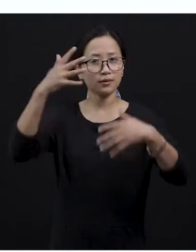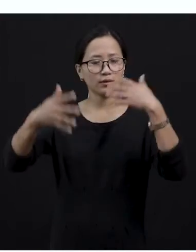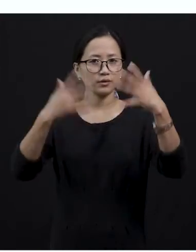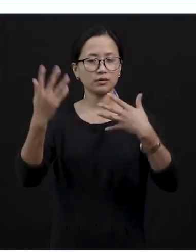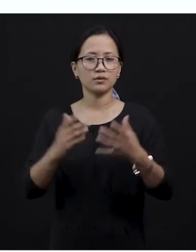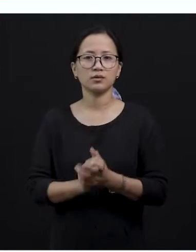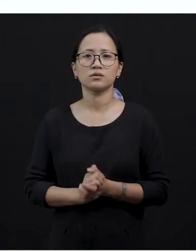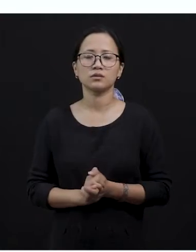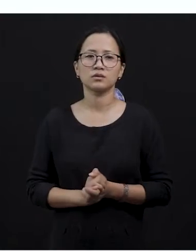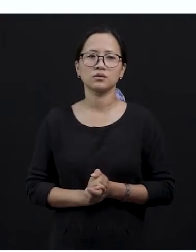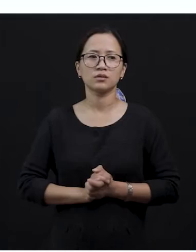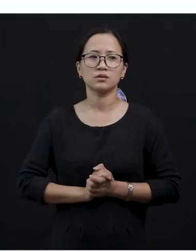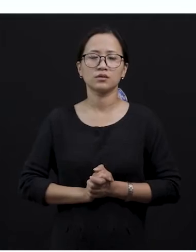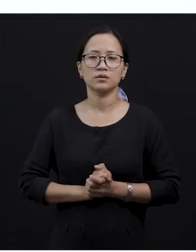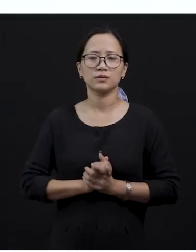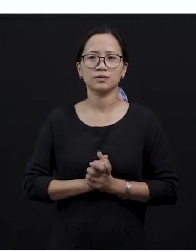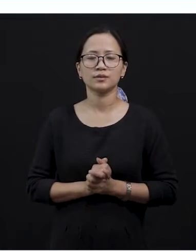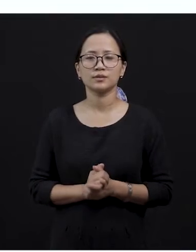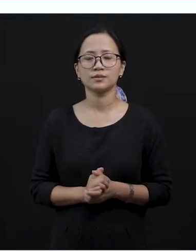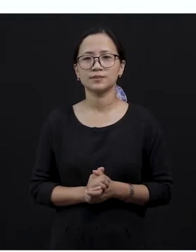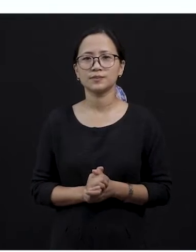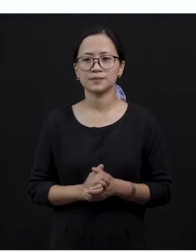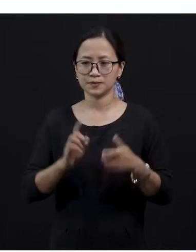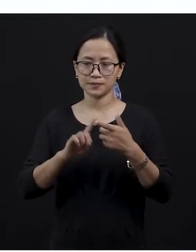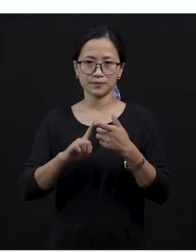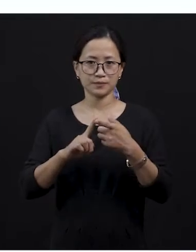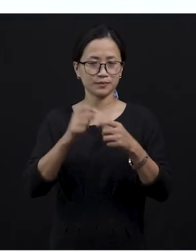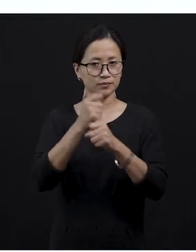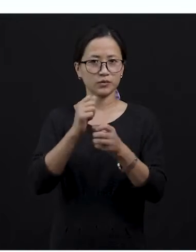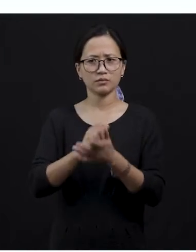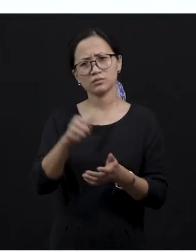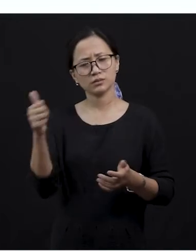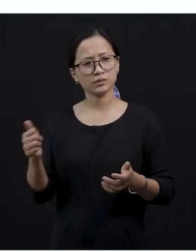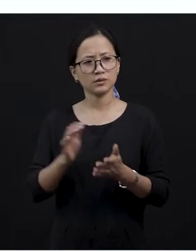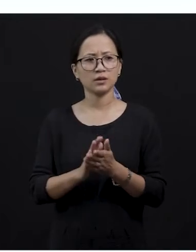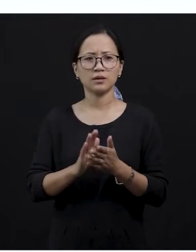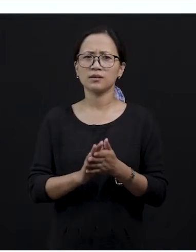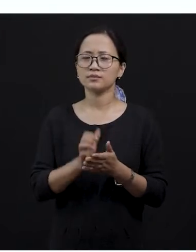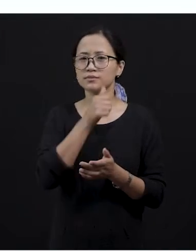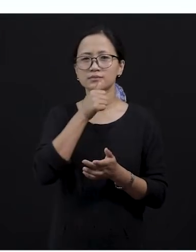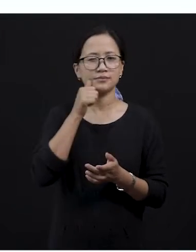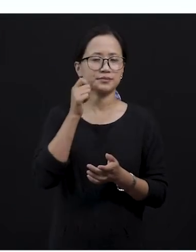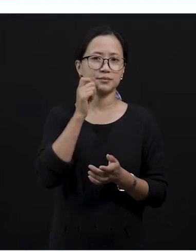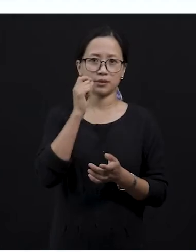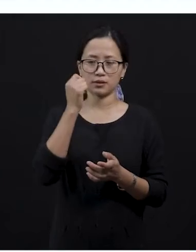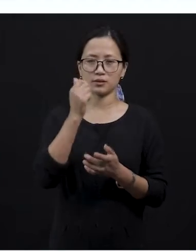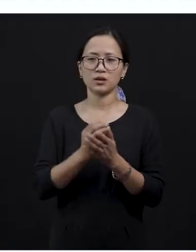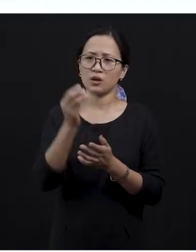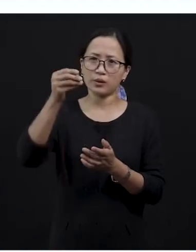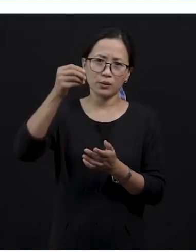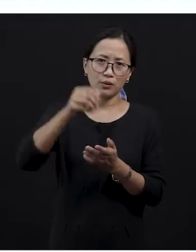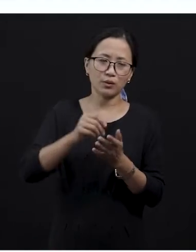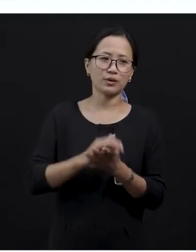come under. Okay, wait. The liquids, other examples, can you tell me? Milk, oil.